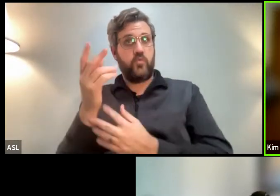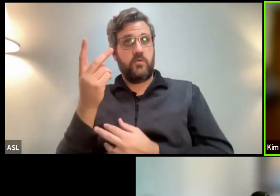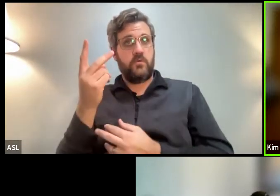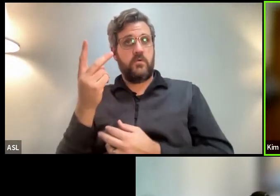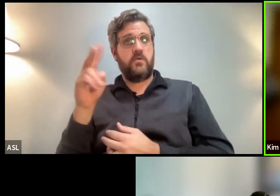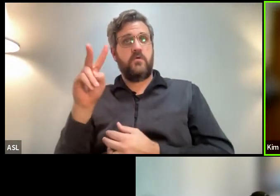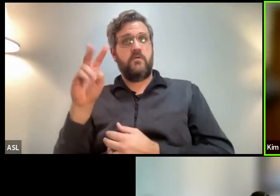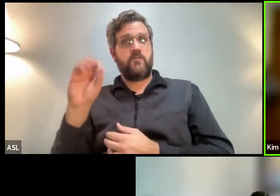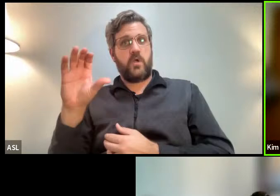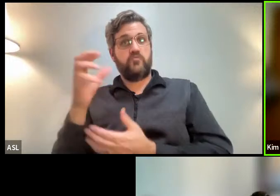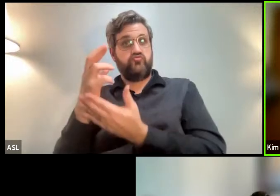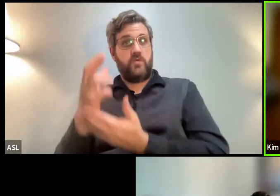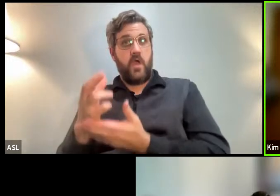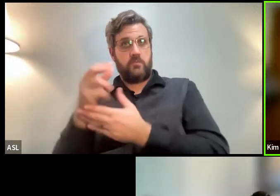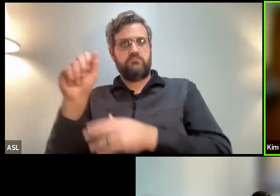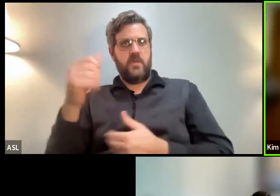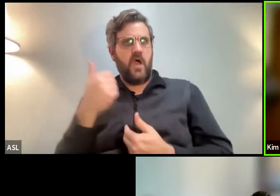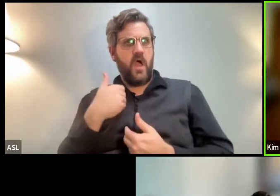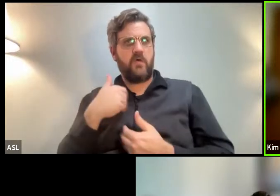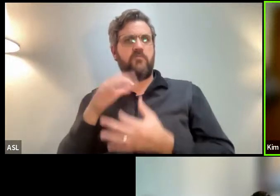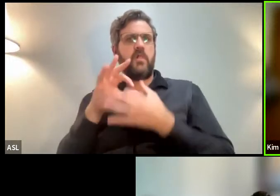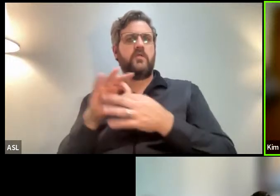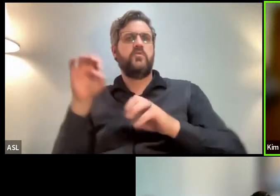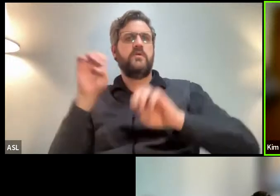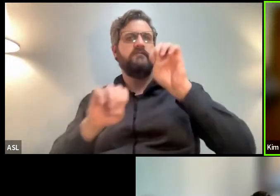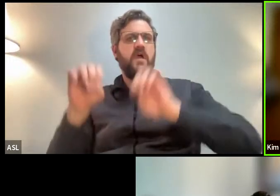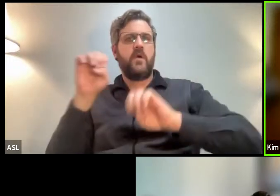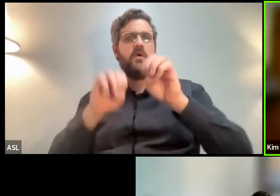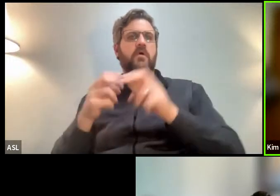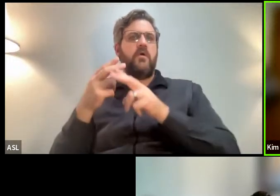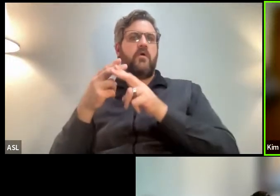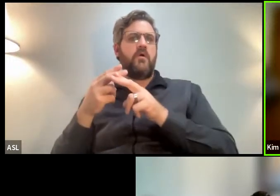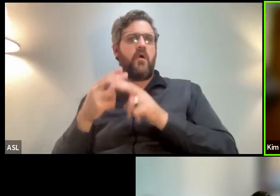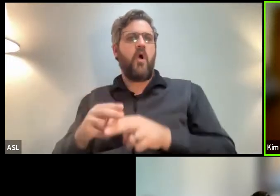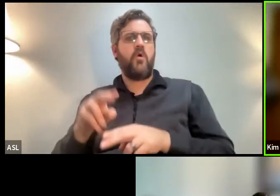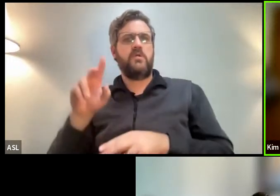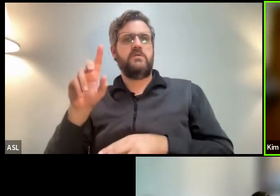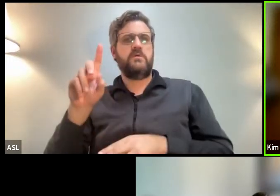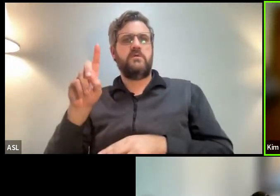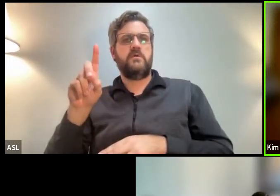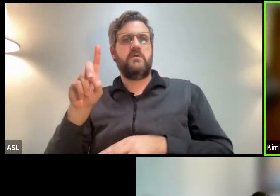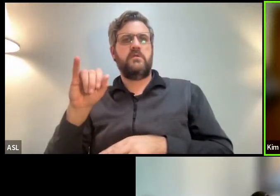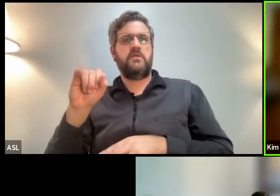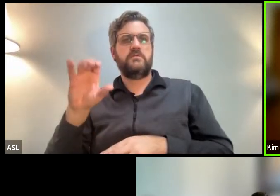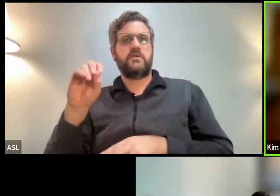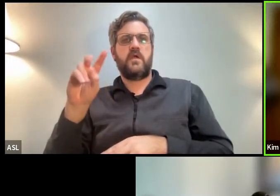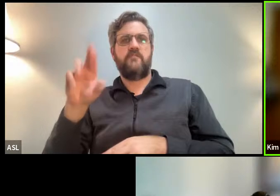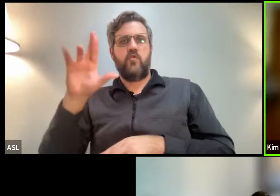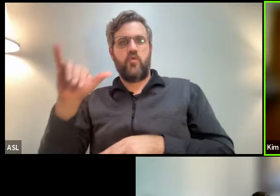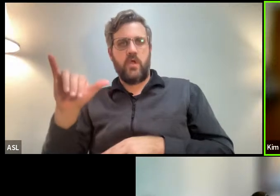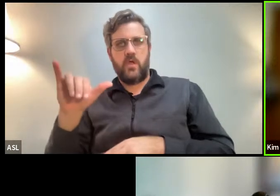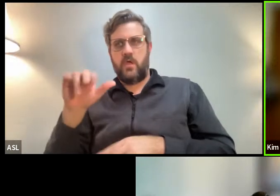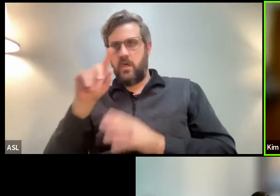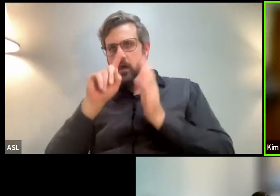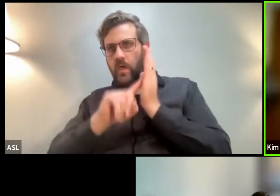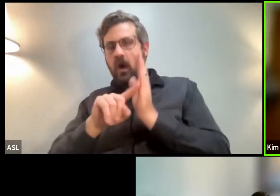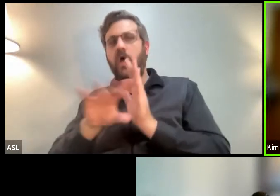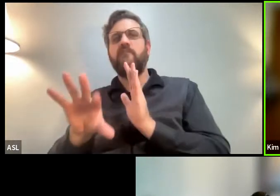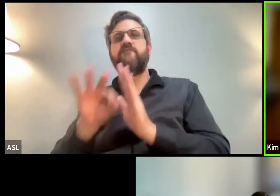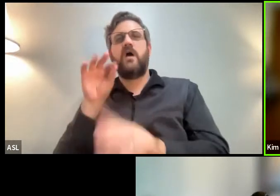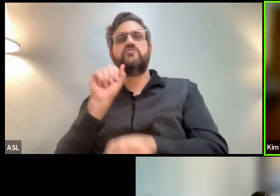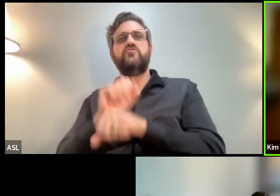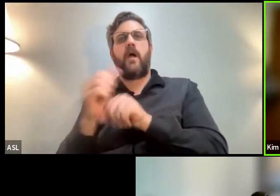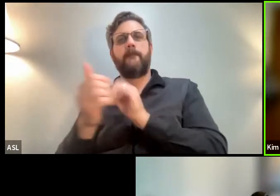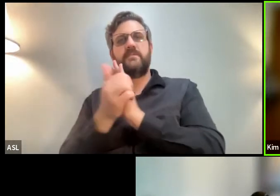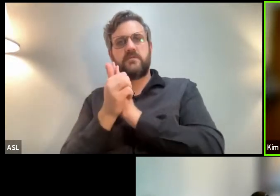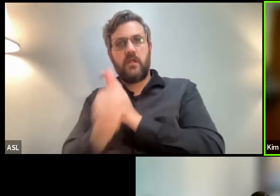as doing an evaluation they call it discovery, to see what their job skills are. There's training programs